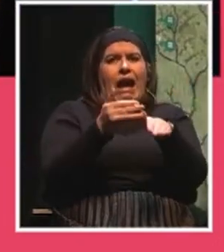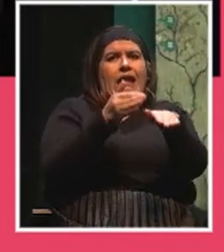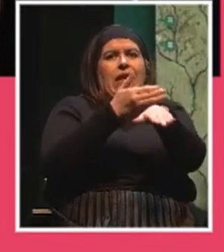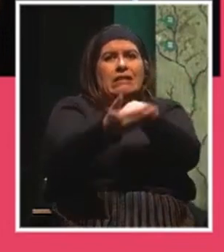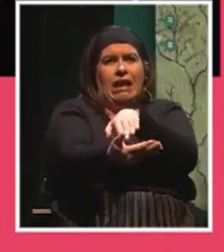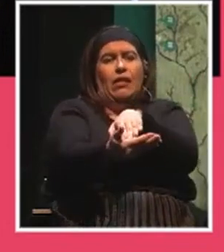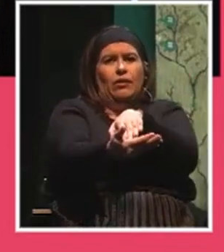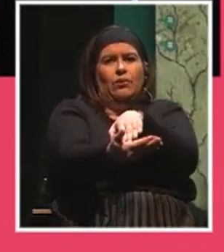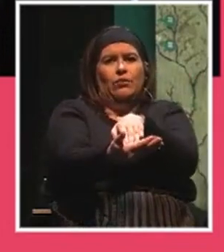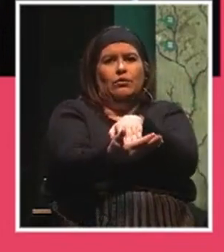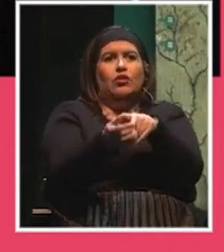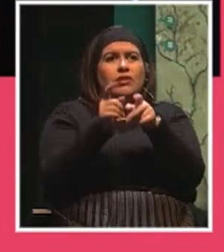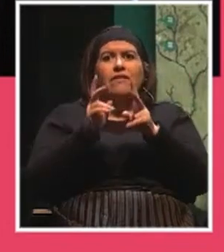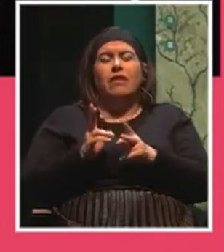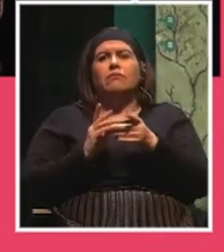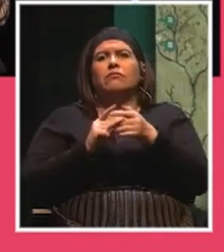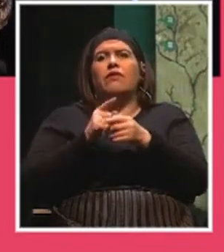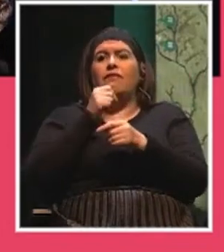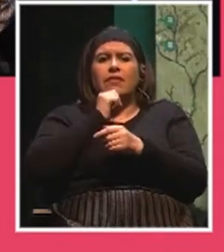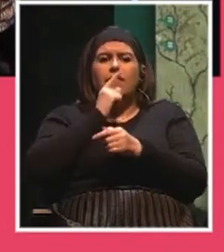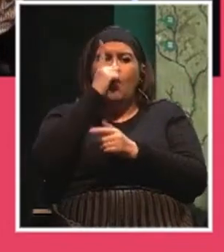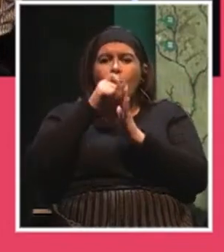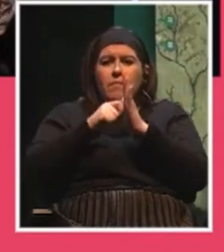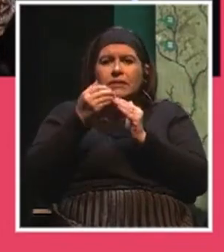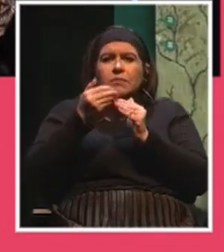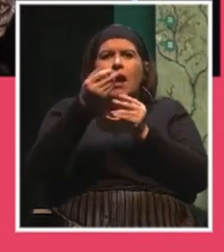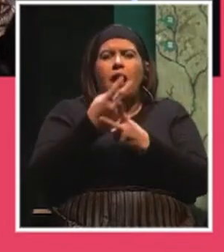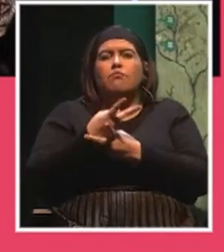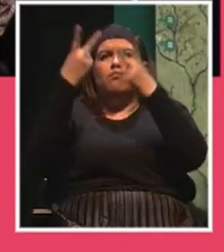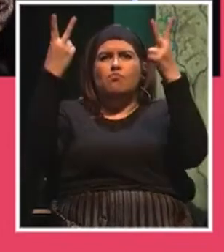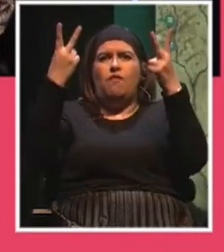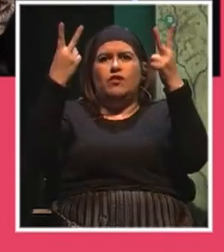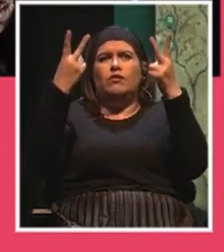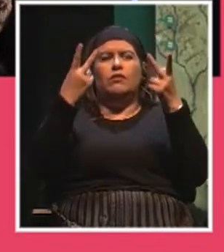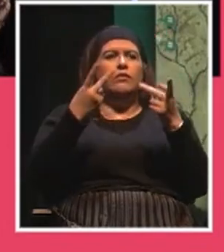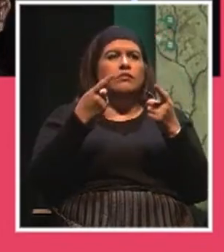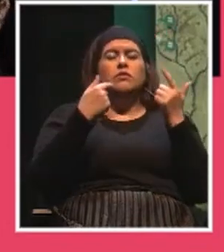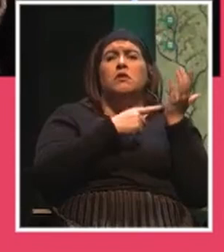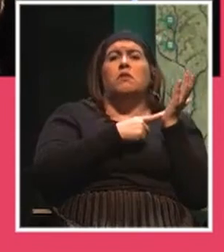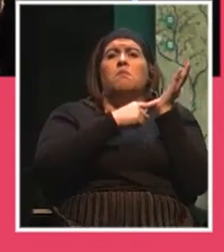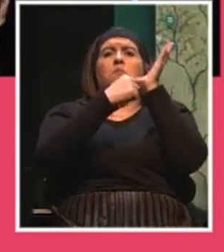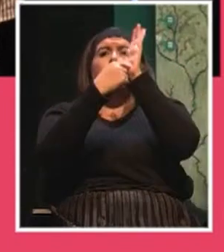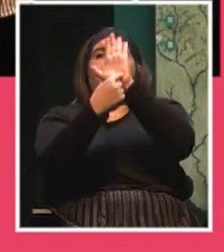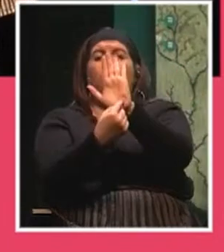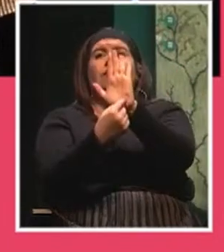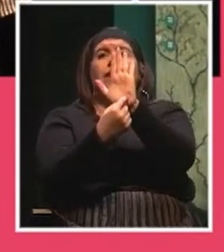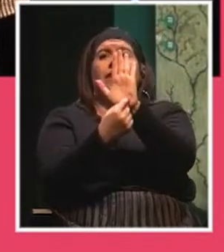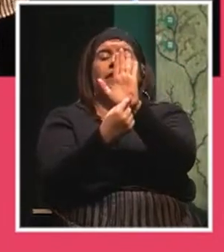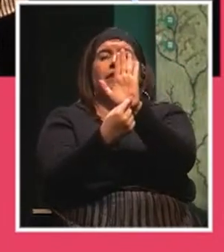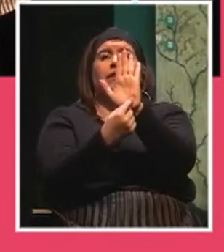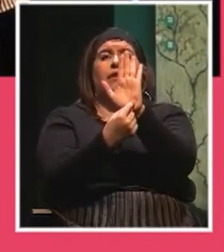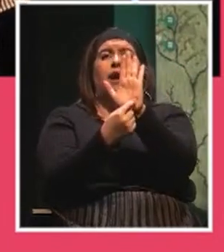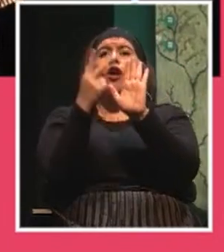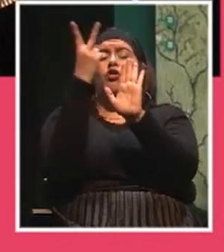airtime. And I had to go and show it to David Benioff and Dan Weiss, the